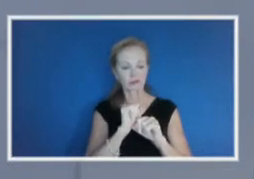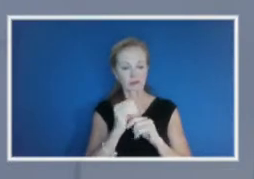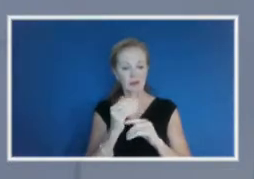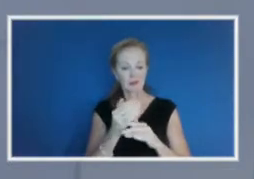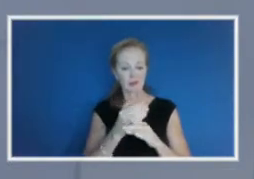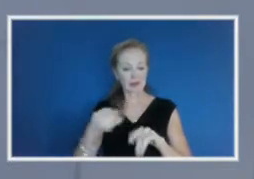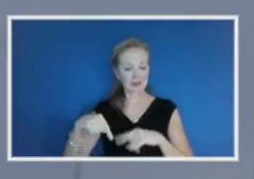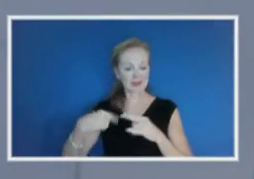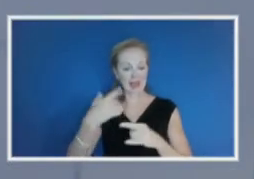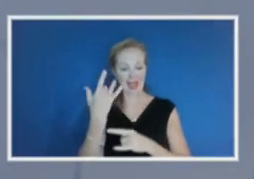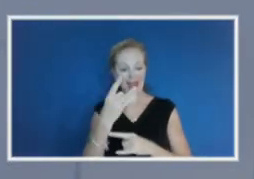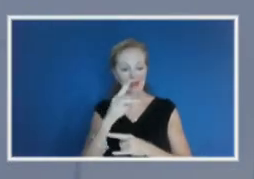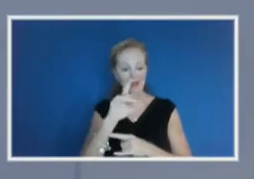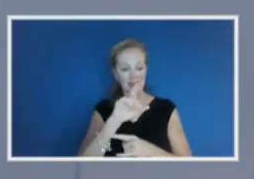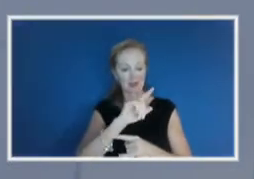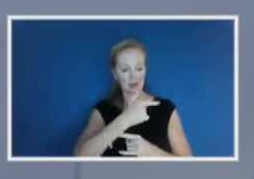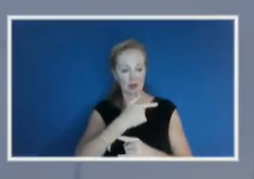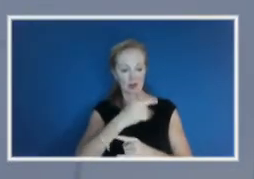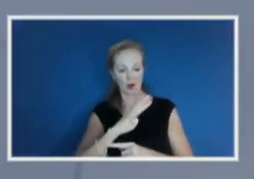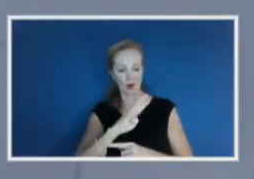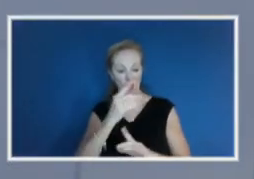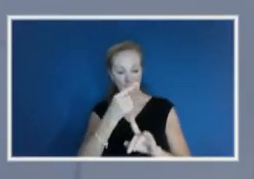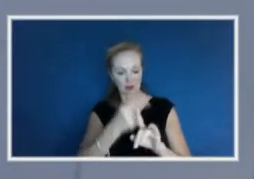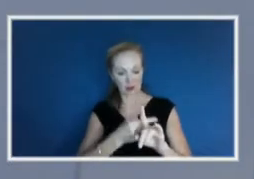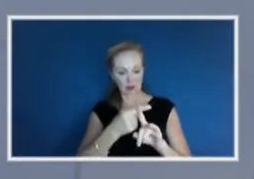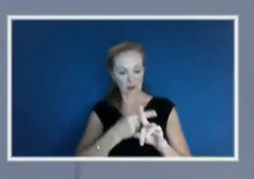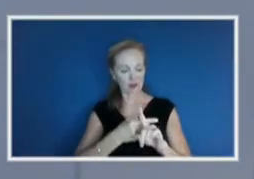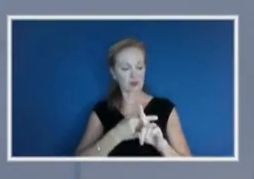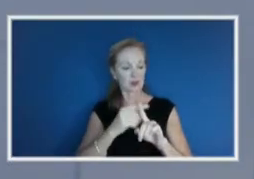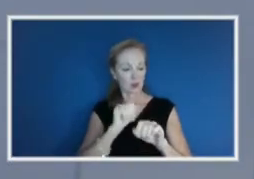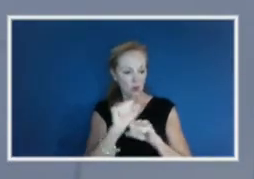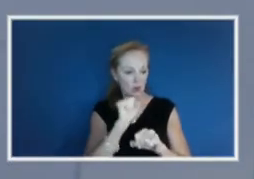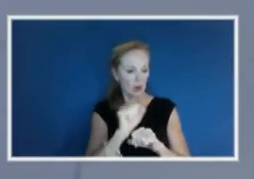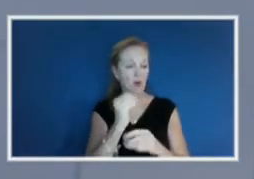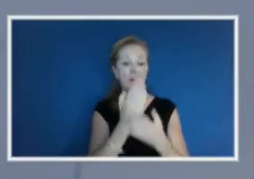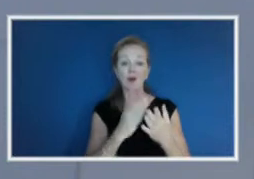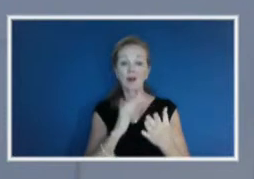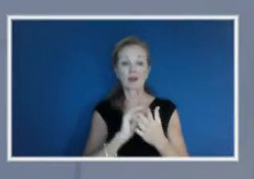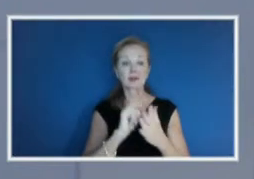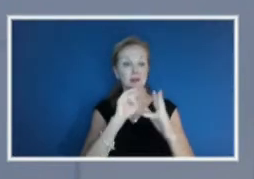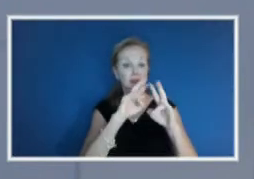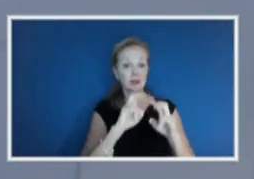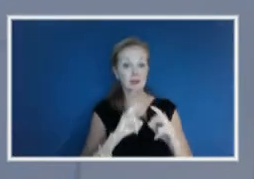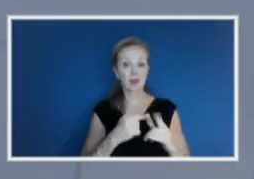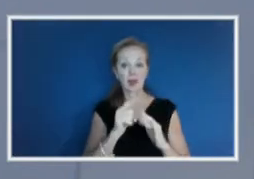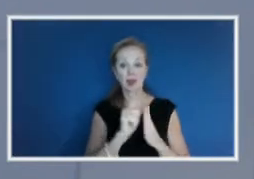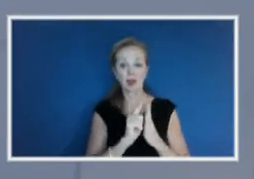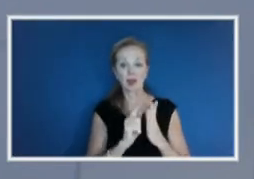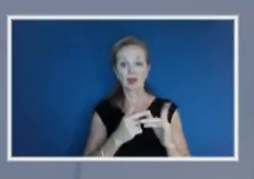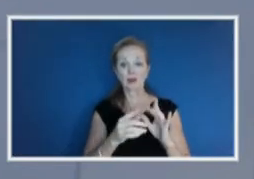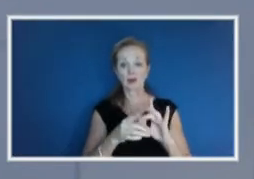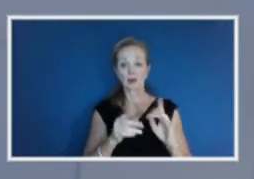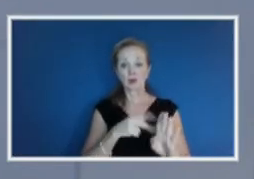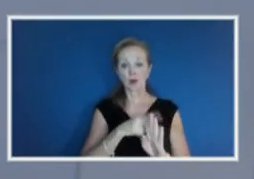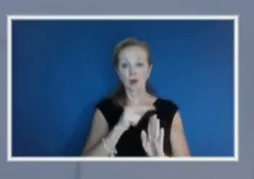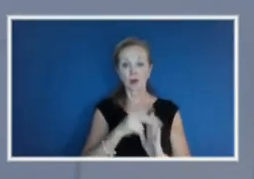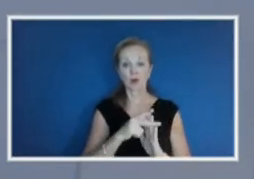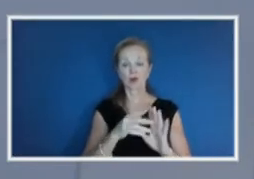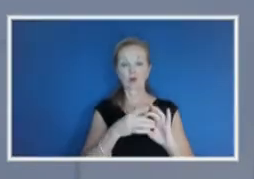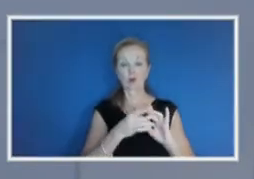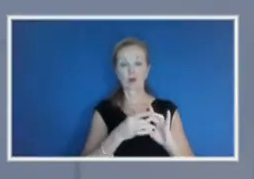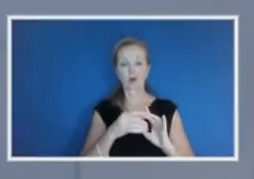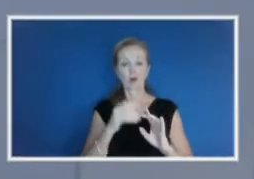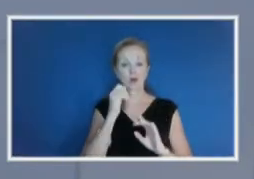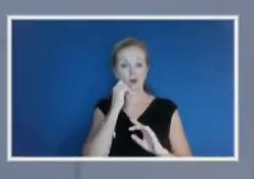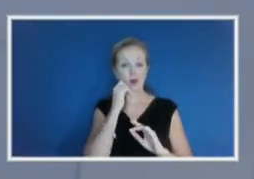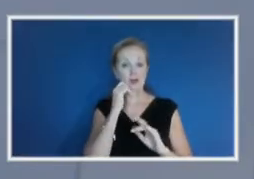24 months. Part of the disparity study is making sure that we have the legal basis to have a program based on race in a narrowly tailored